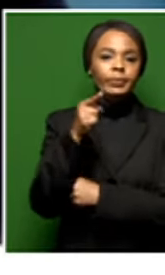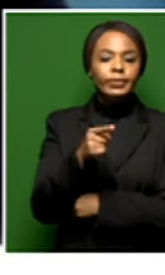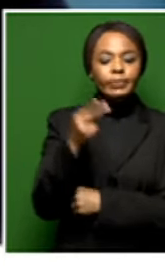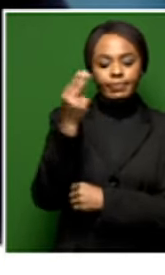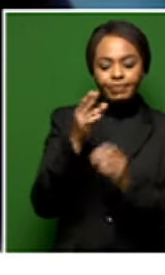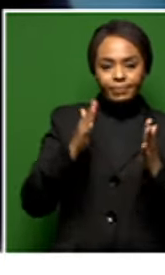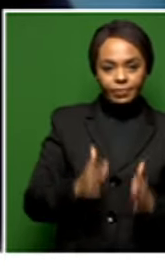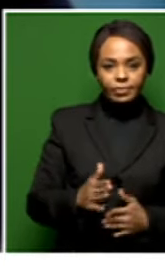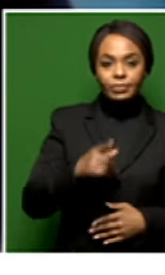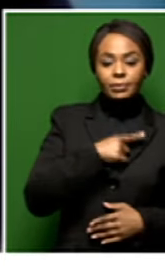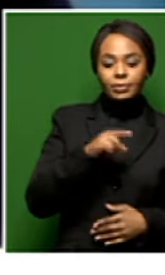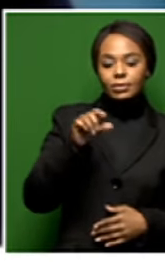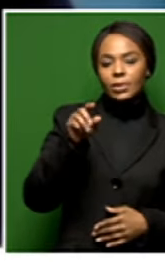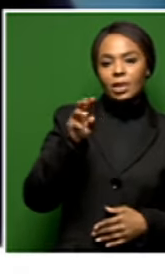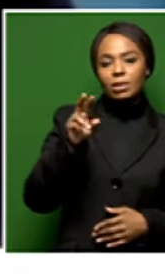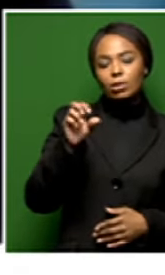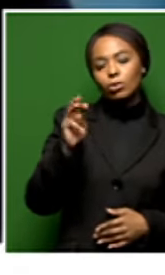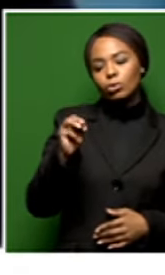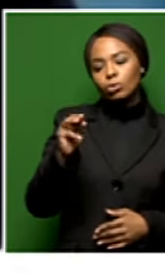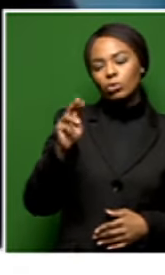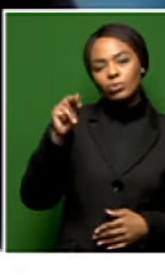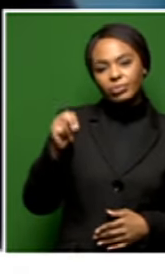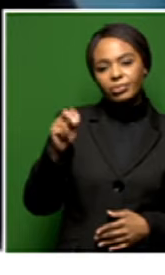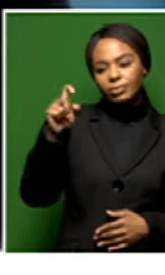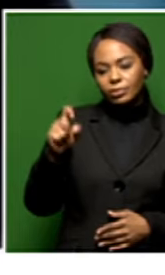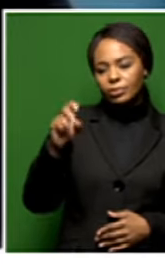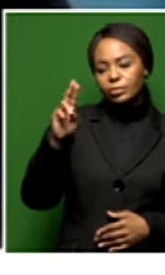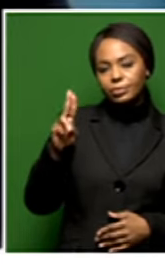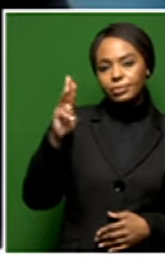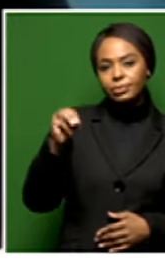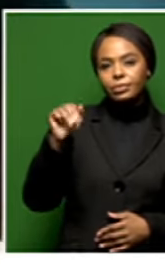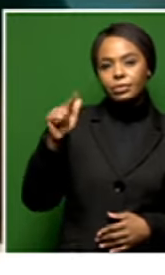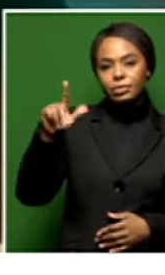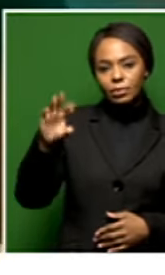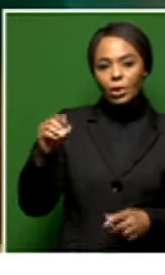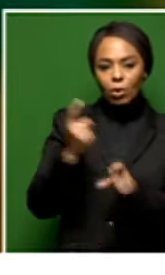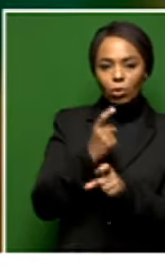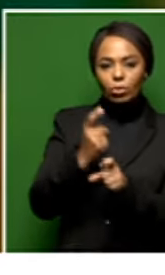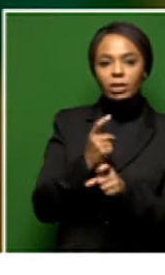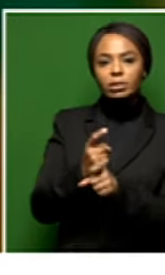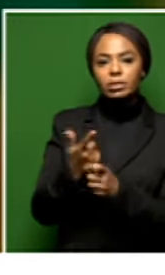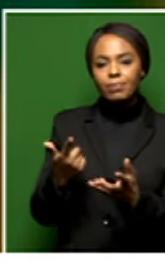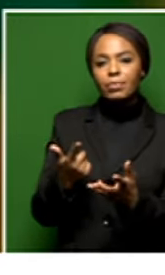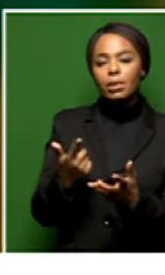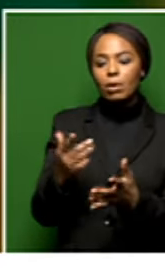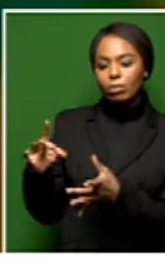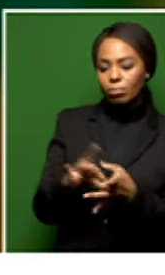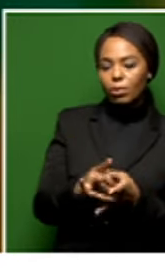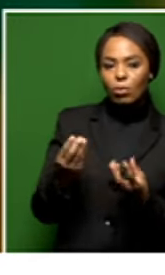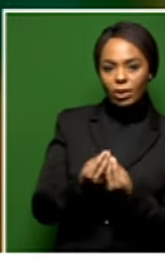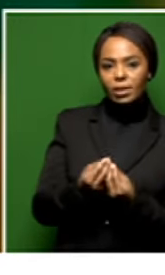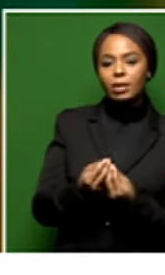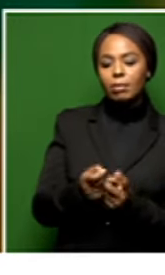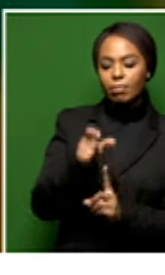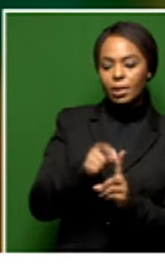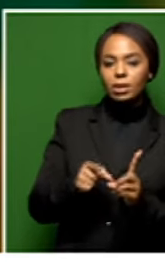So as Steyn Nxumalo, we've always been deliberate with the artists that we work with. So it's artists who are